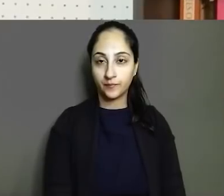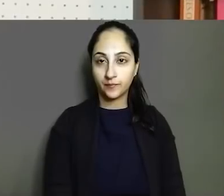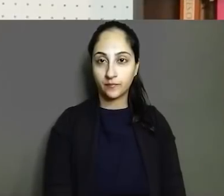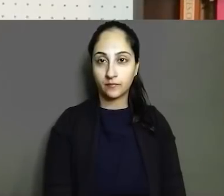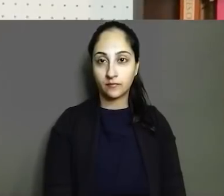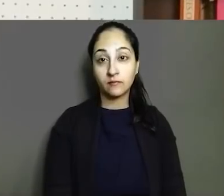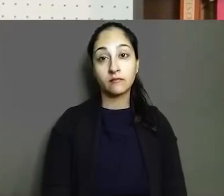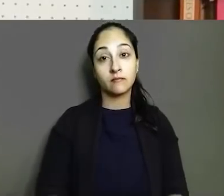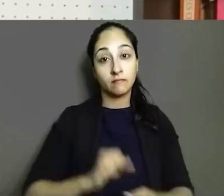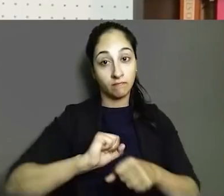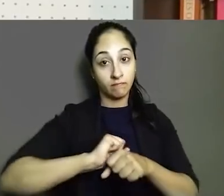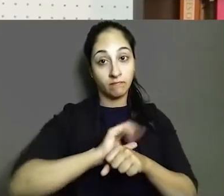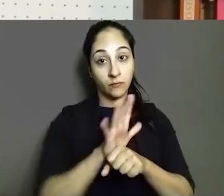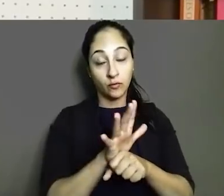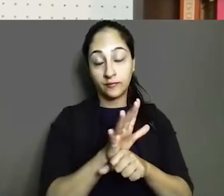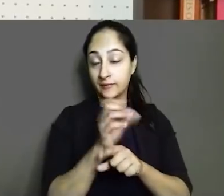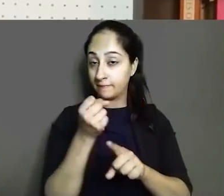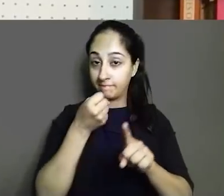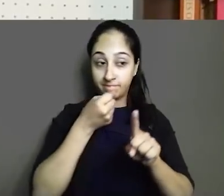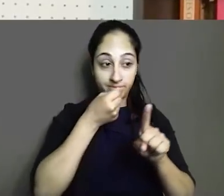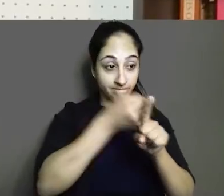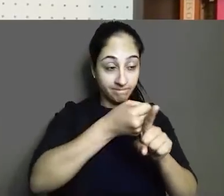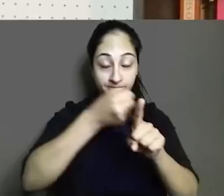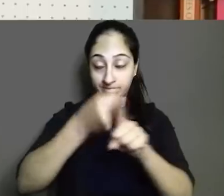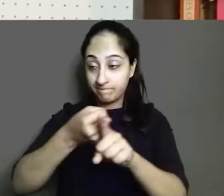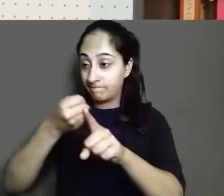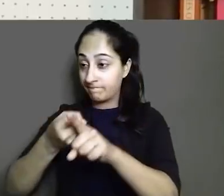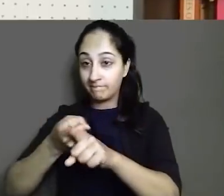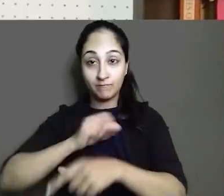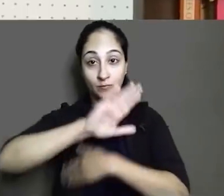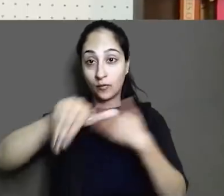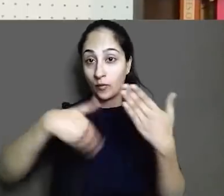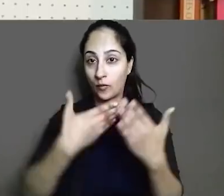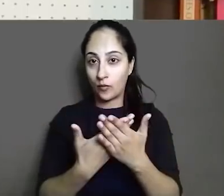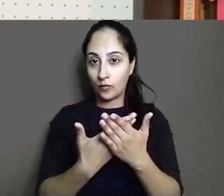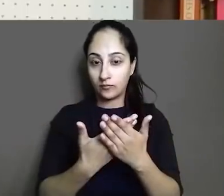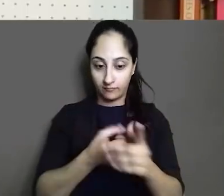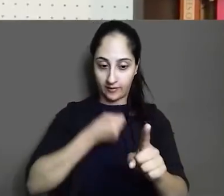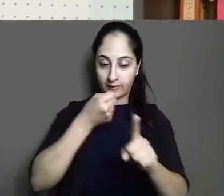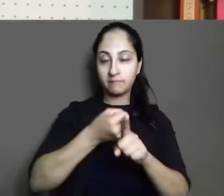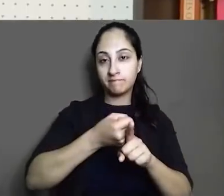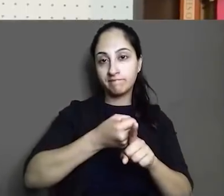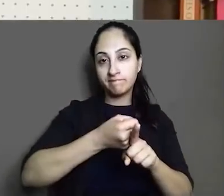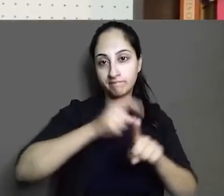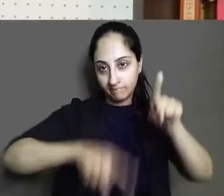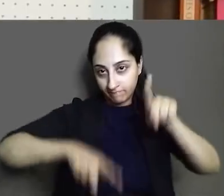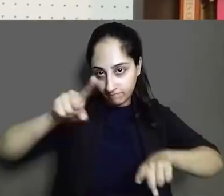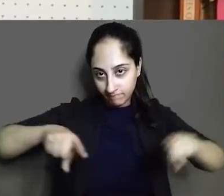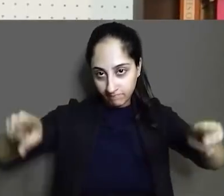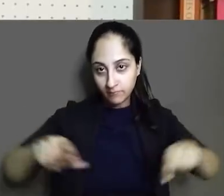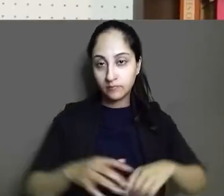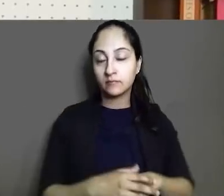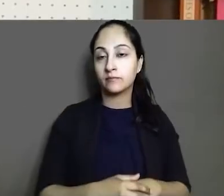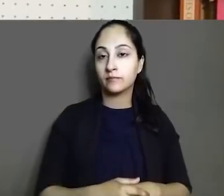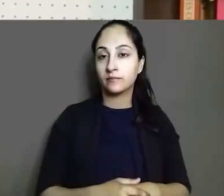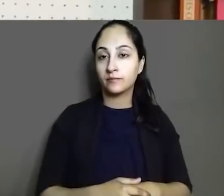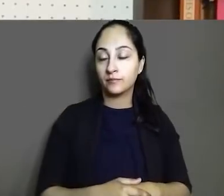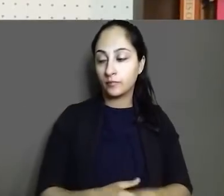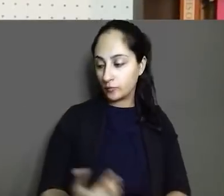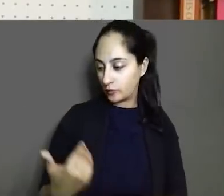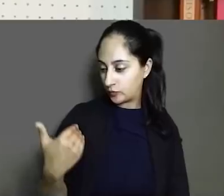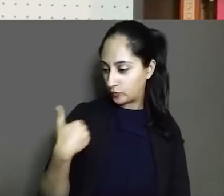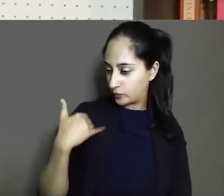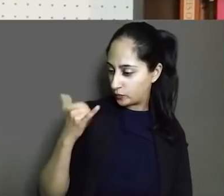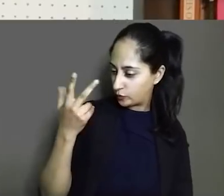my father and my uncles and aunts back in Karachi did come down with COVID. In fact, it